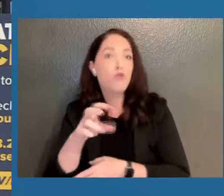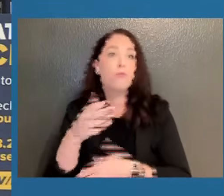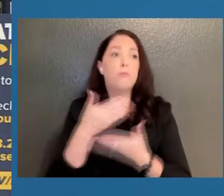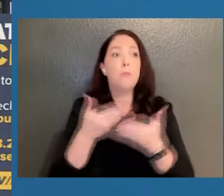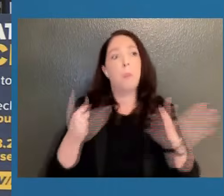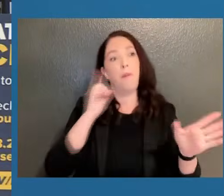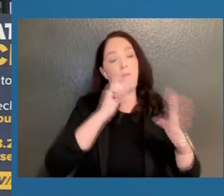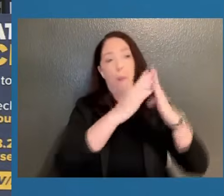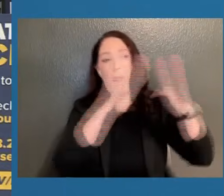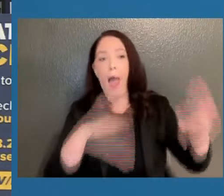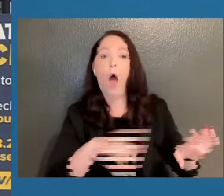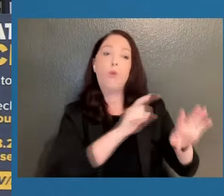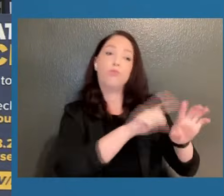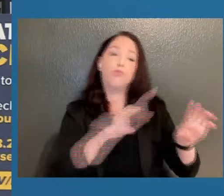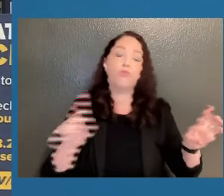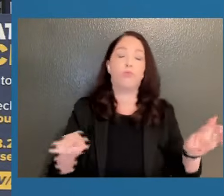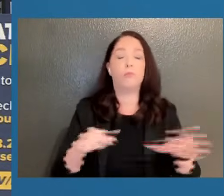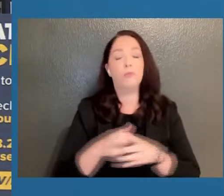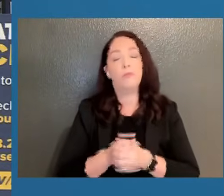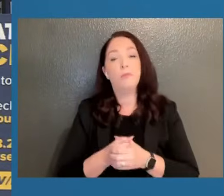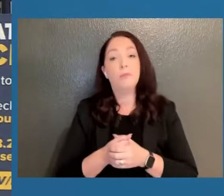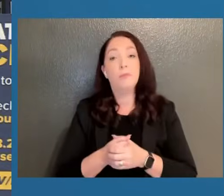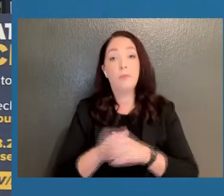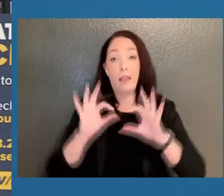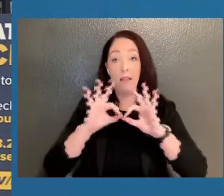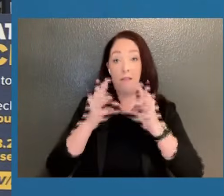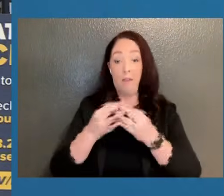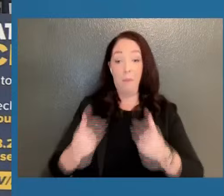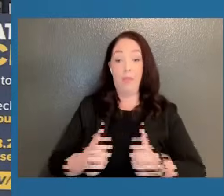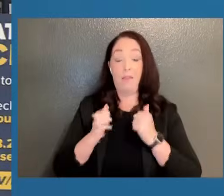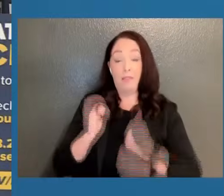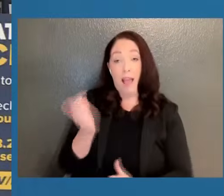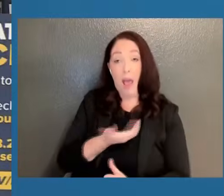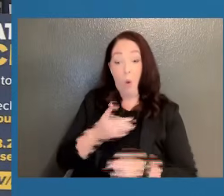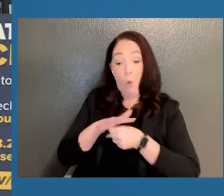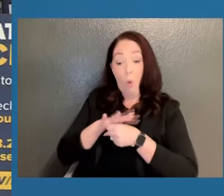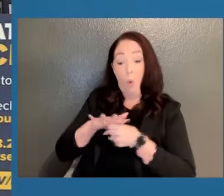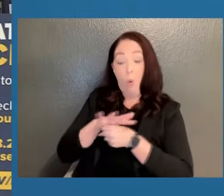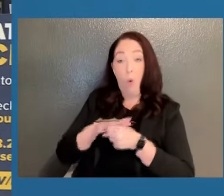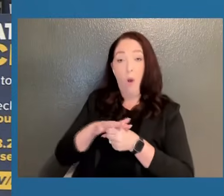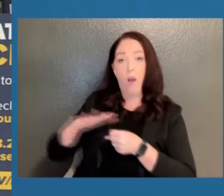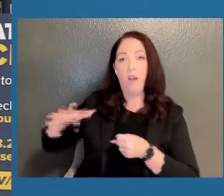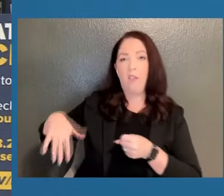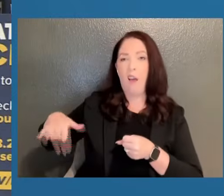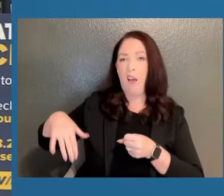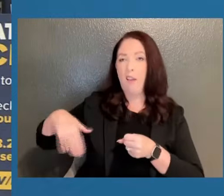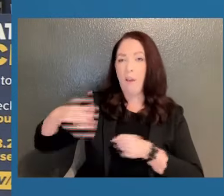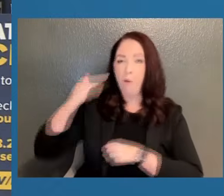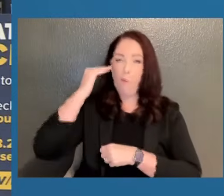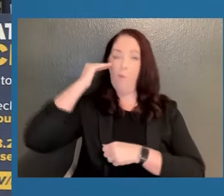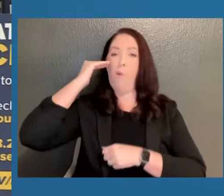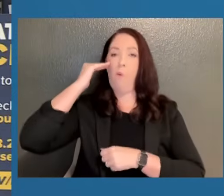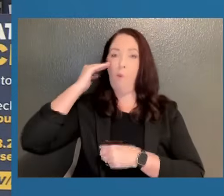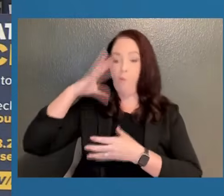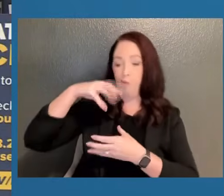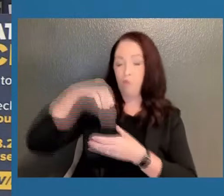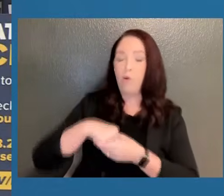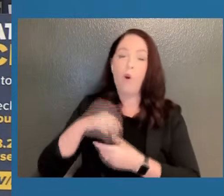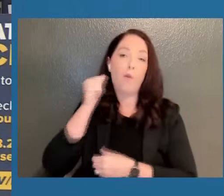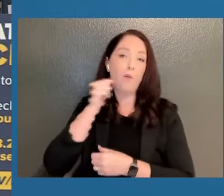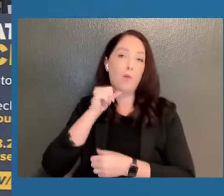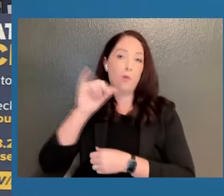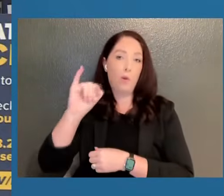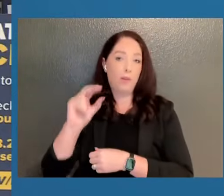needs. For families that live in our service area who may not yet be familiar or part of Girls Inc. of the Greater Capital